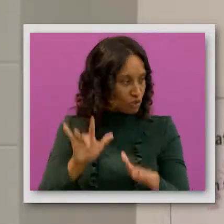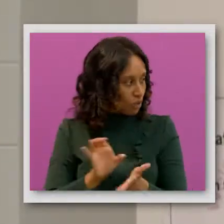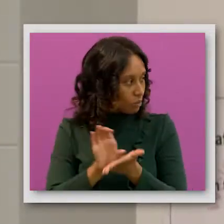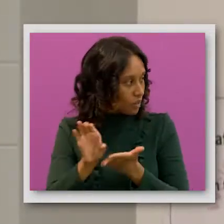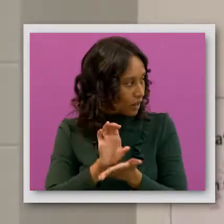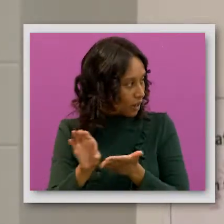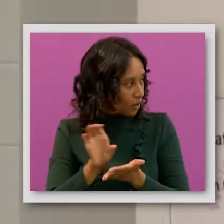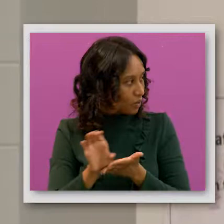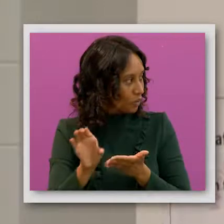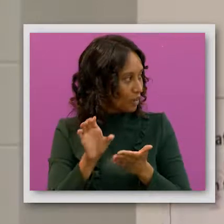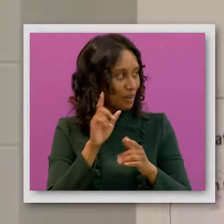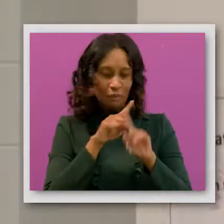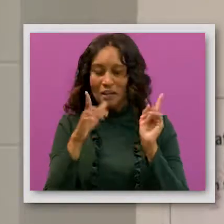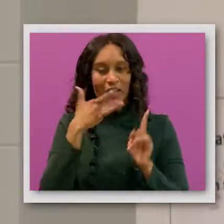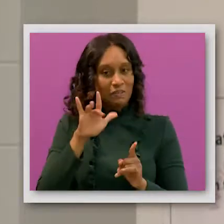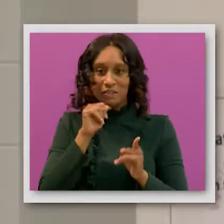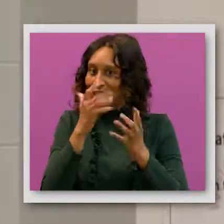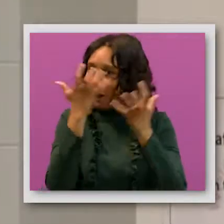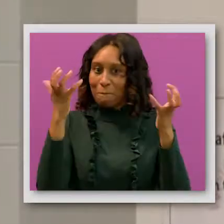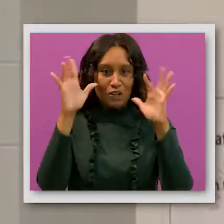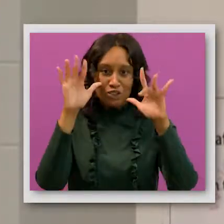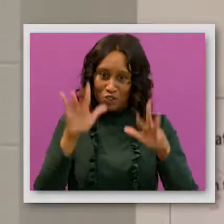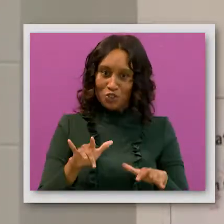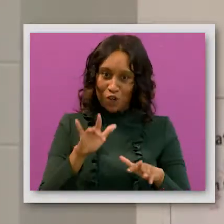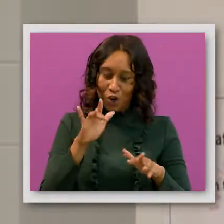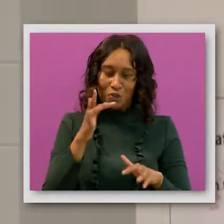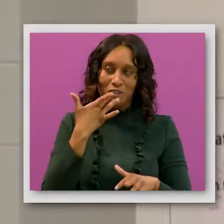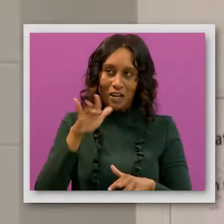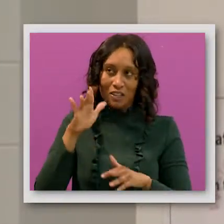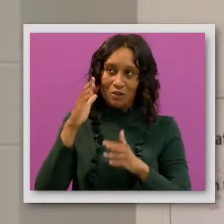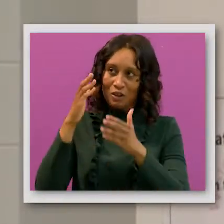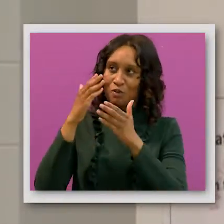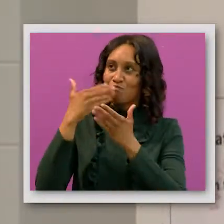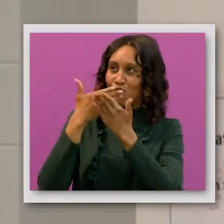was no snow. The weather cooperated this year.